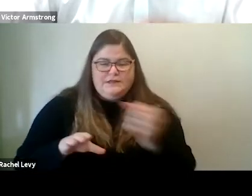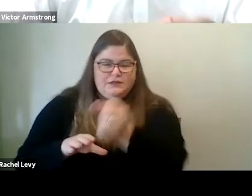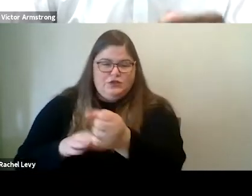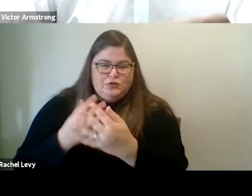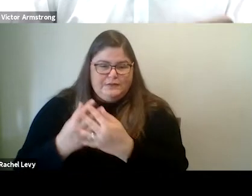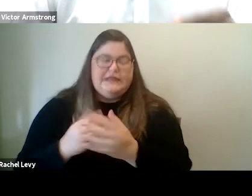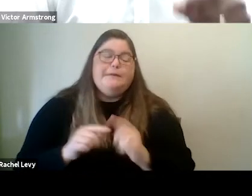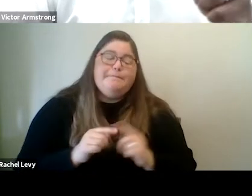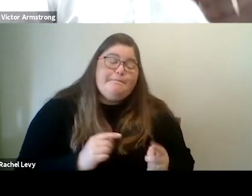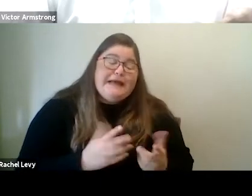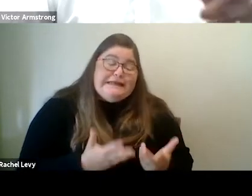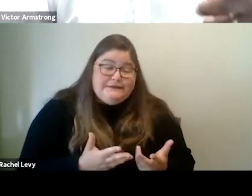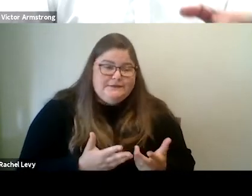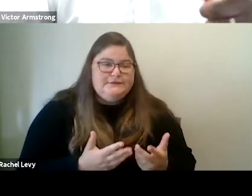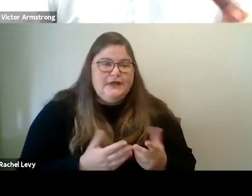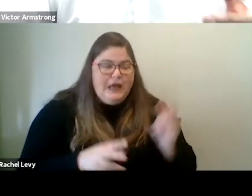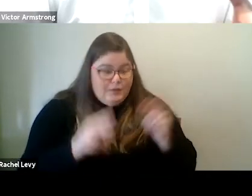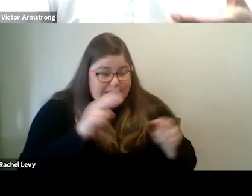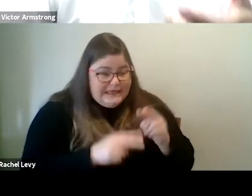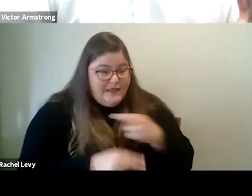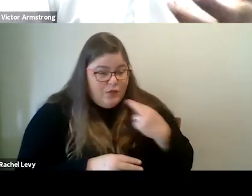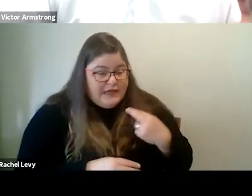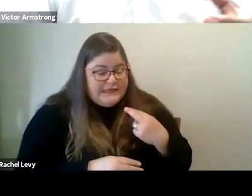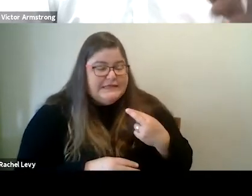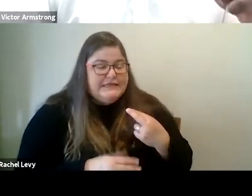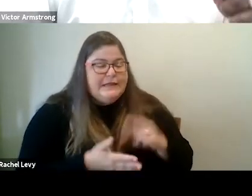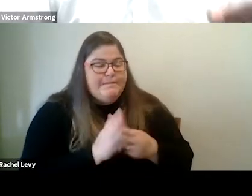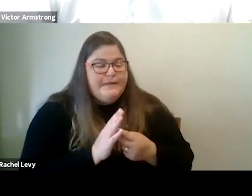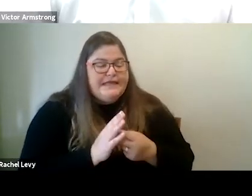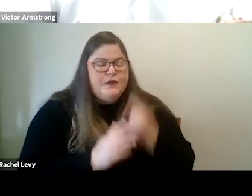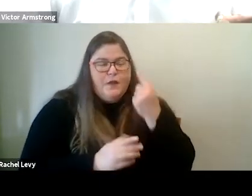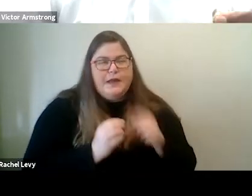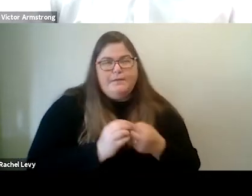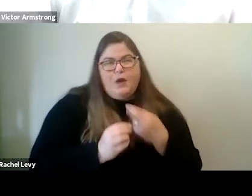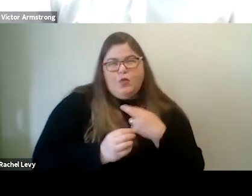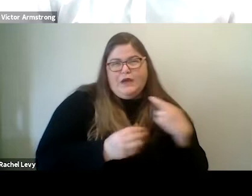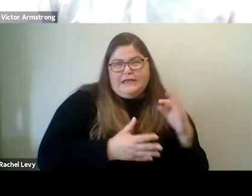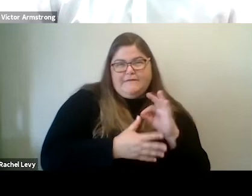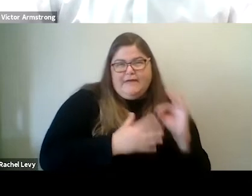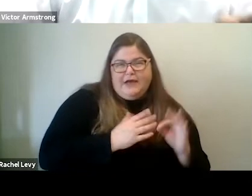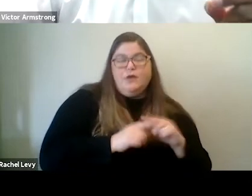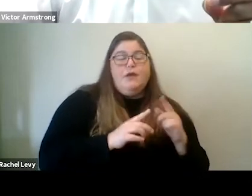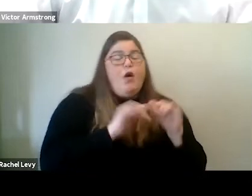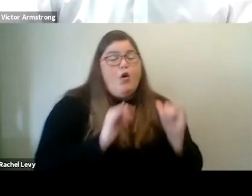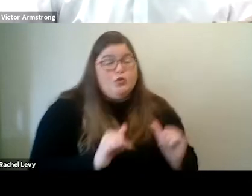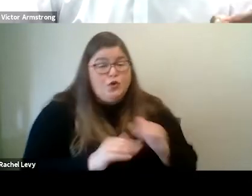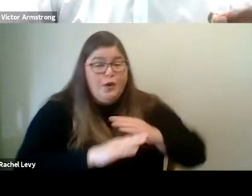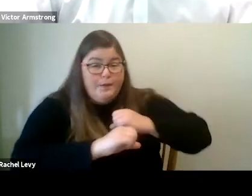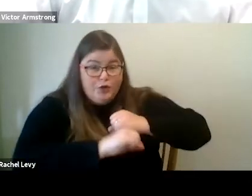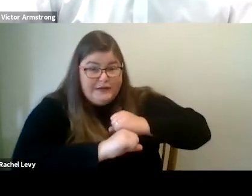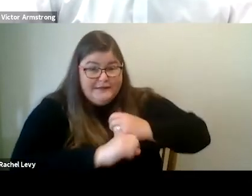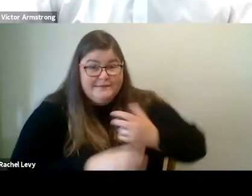individual level or the community level involves considering not only risk factors, but also protective factors. If you